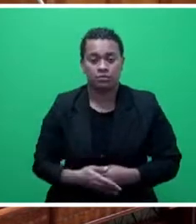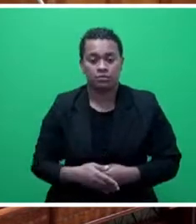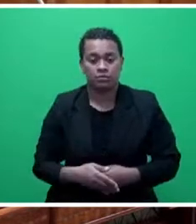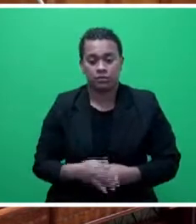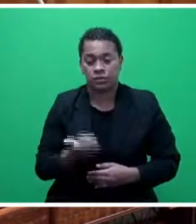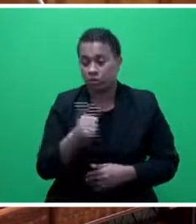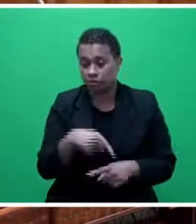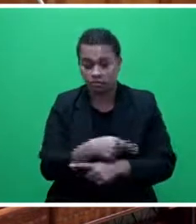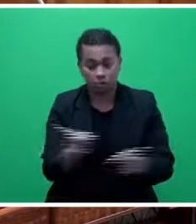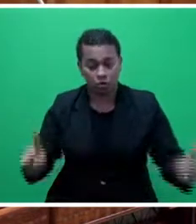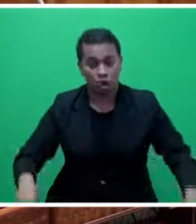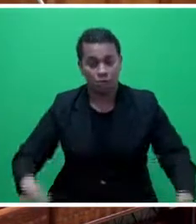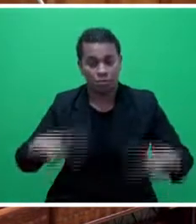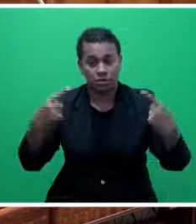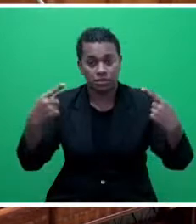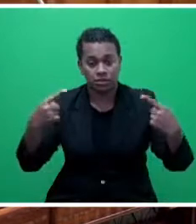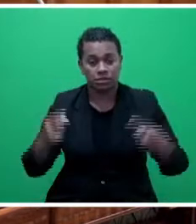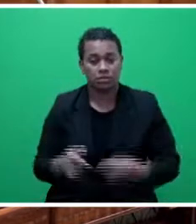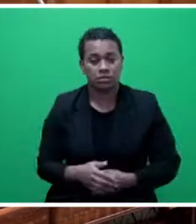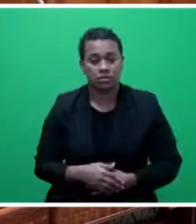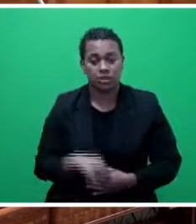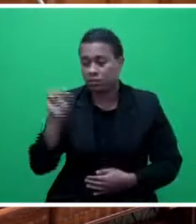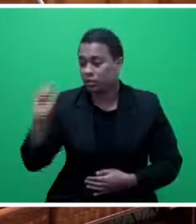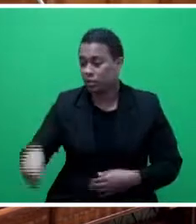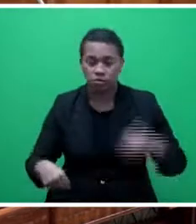member oppose the motion? Yes.